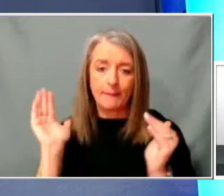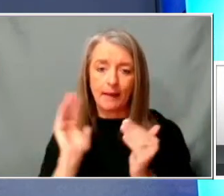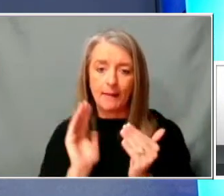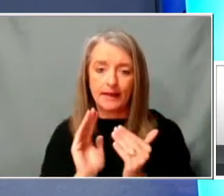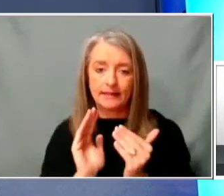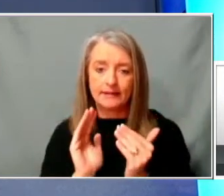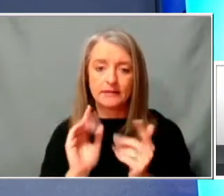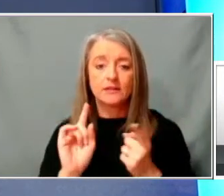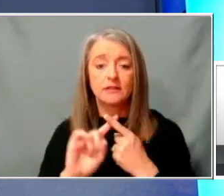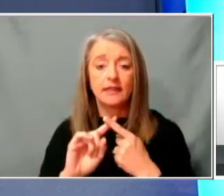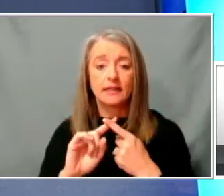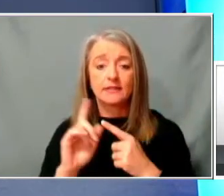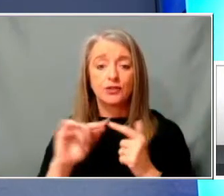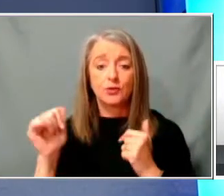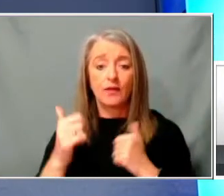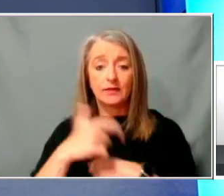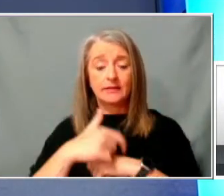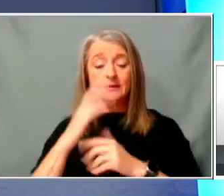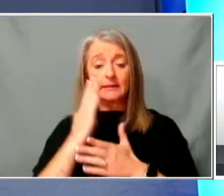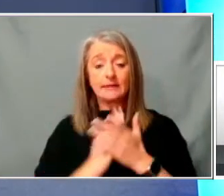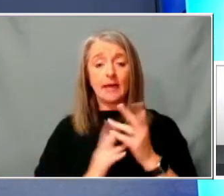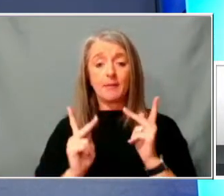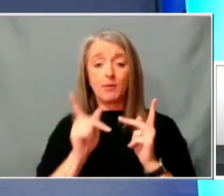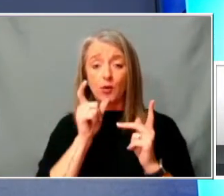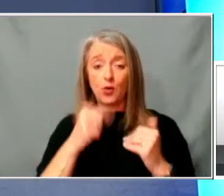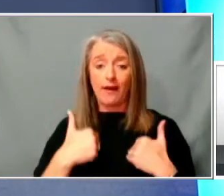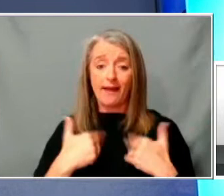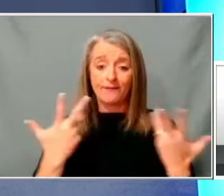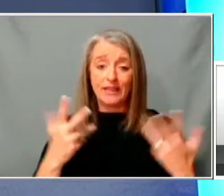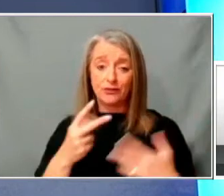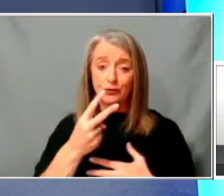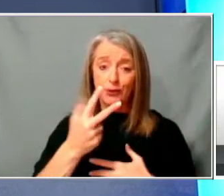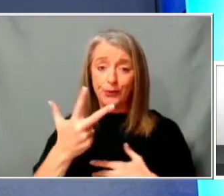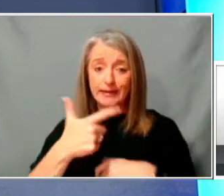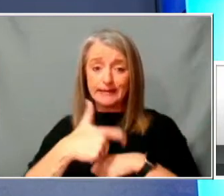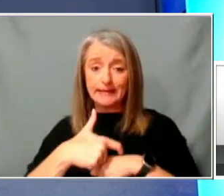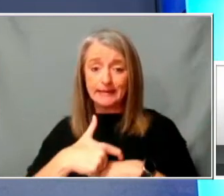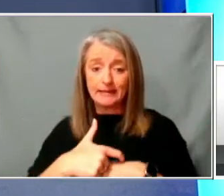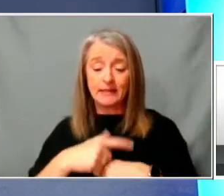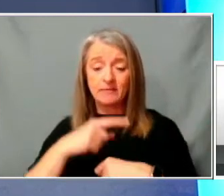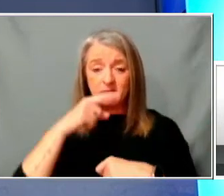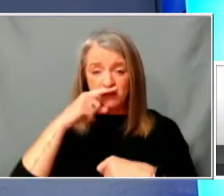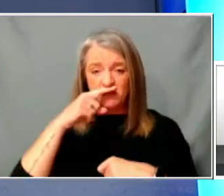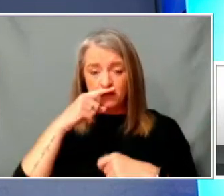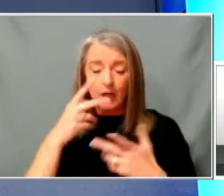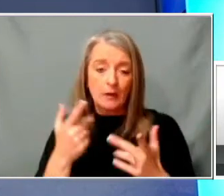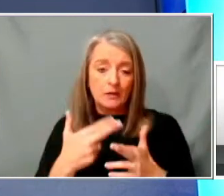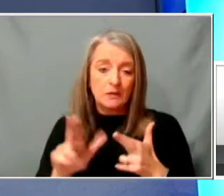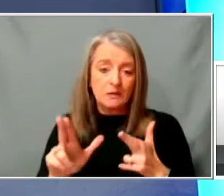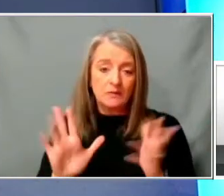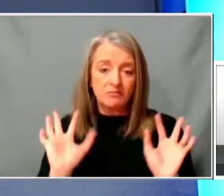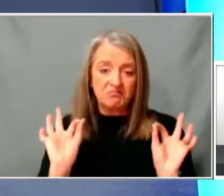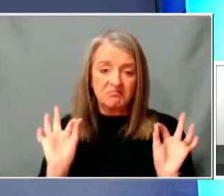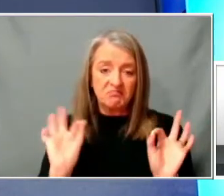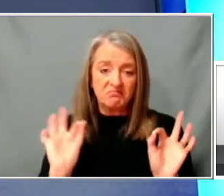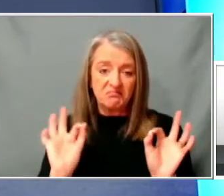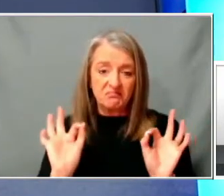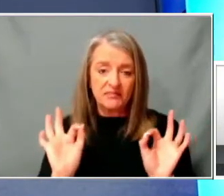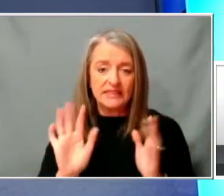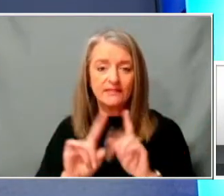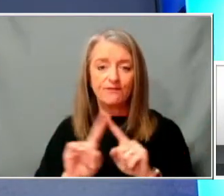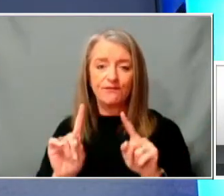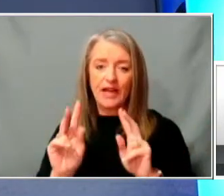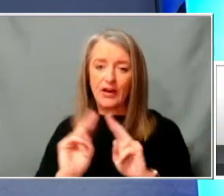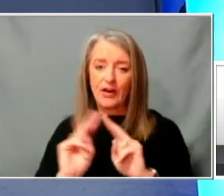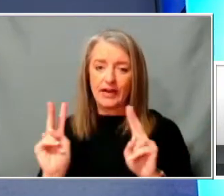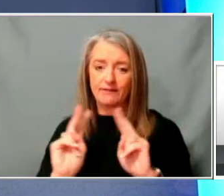other times. But there are people who've had it 2 or 3 times as well who just maybe say, I had a sniffle for 2 or 3 days. So it is very individualized. A